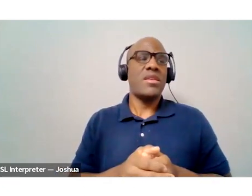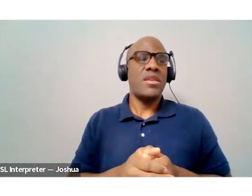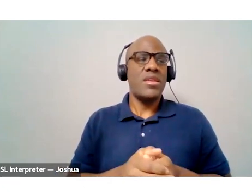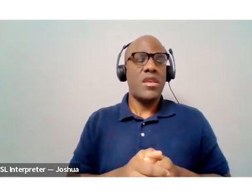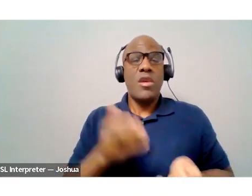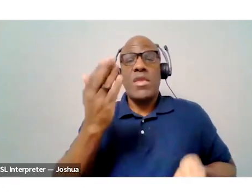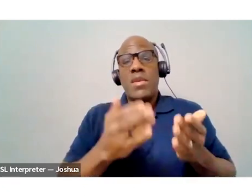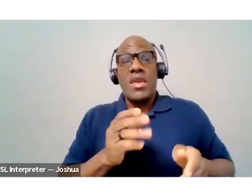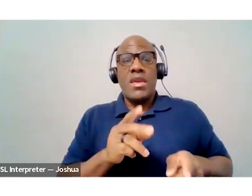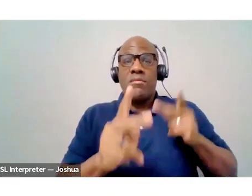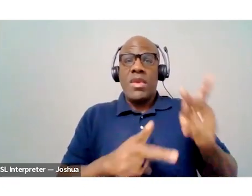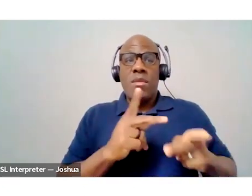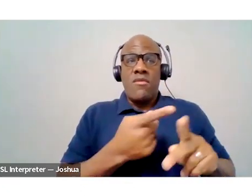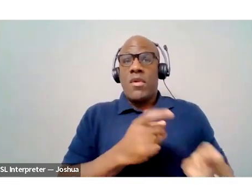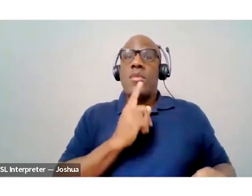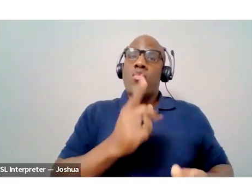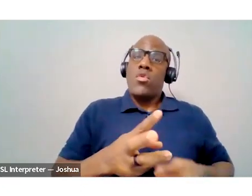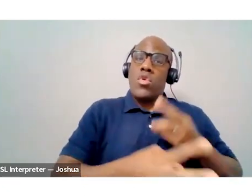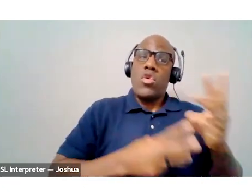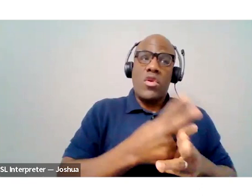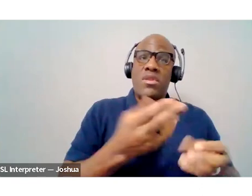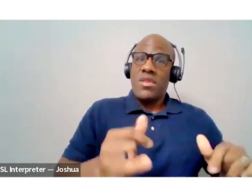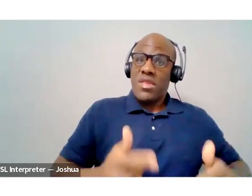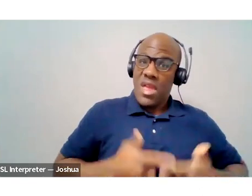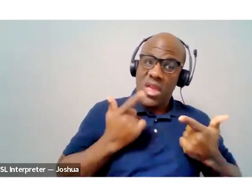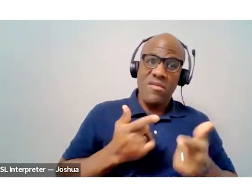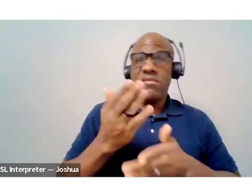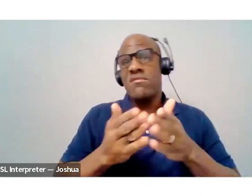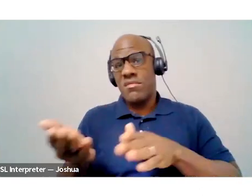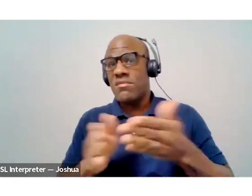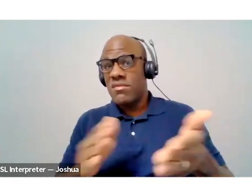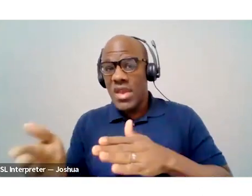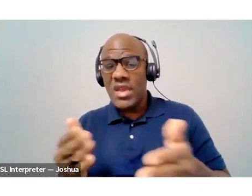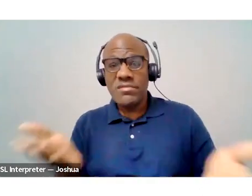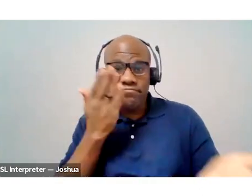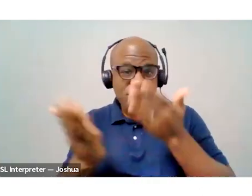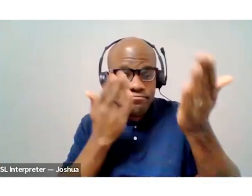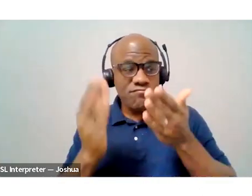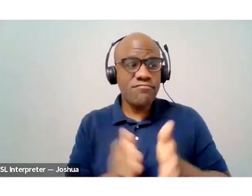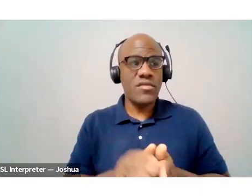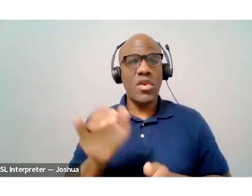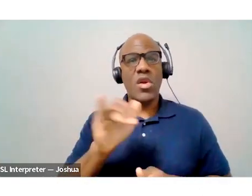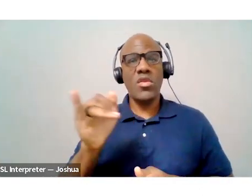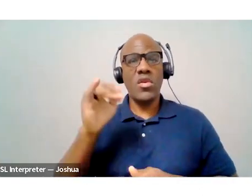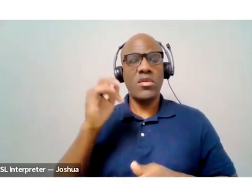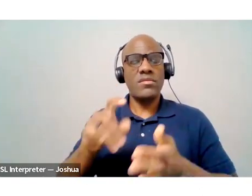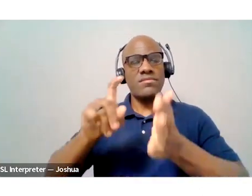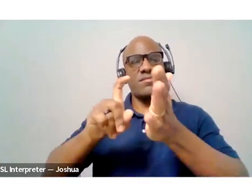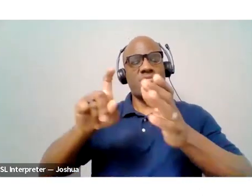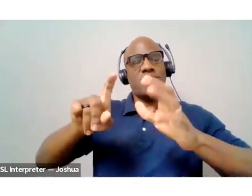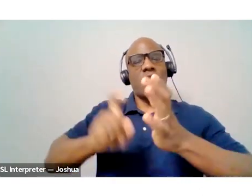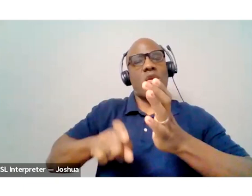have already passed and had those interviews. We might look at archaeological content. We might look